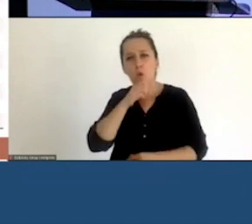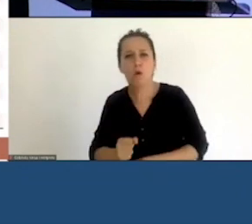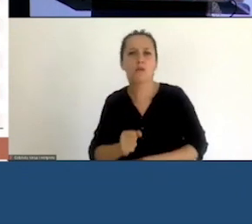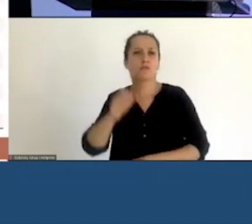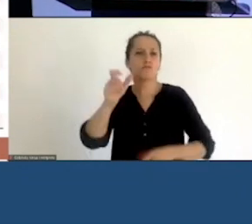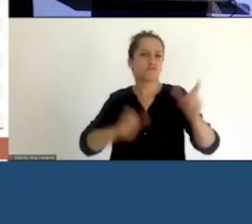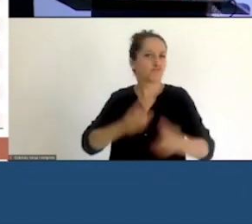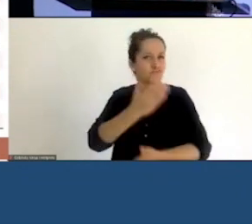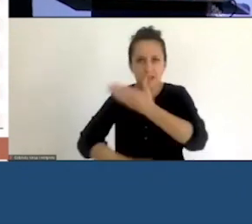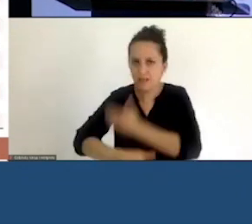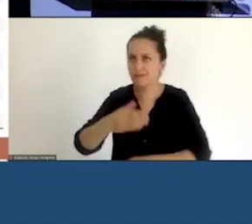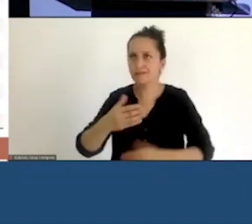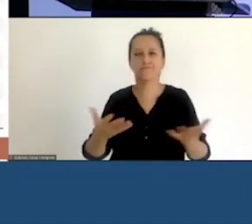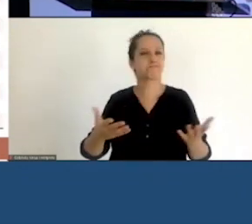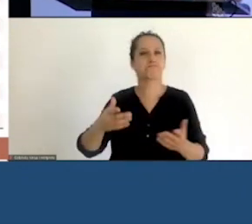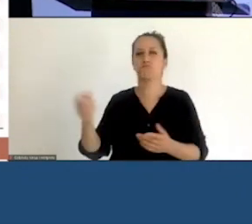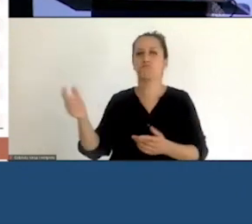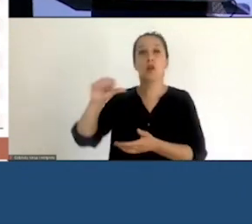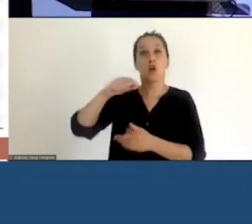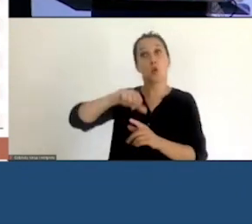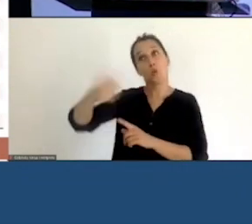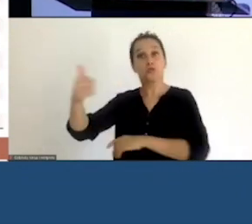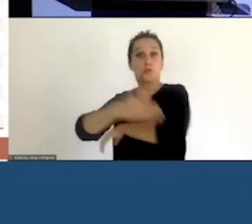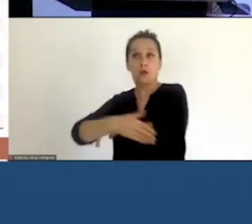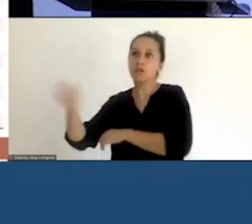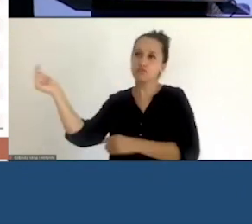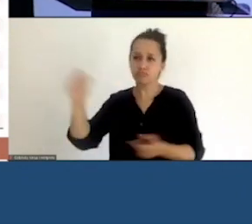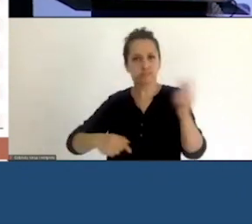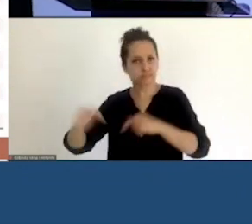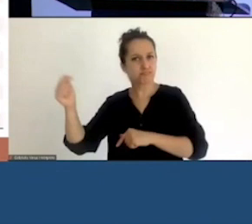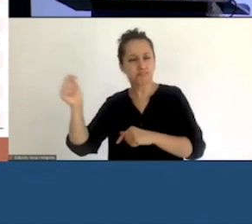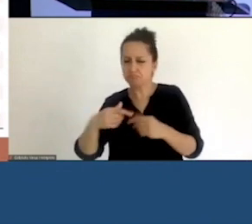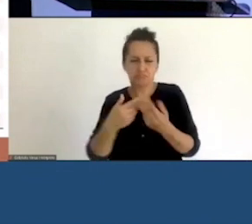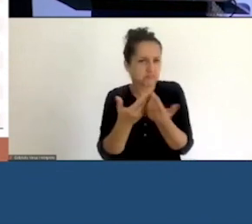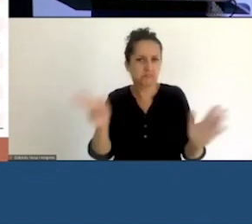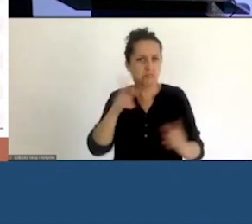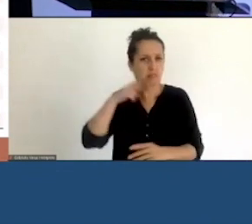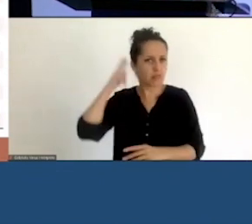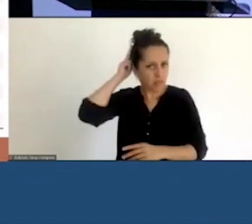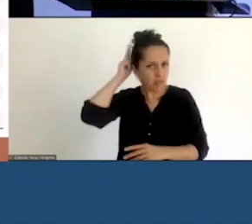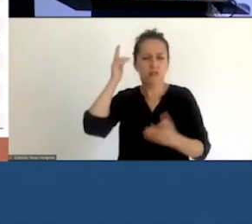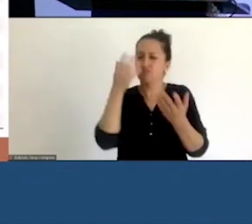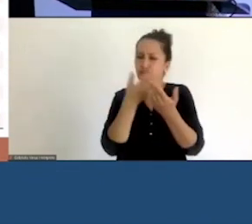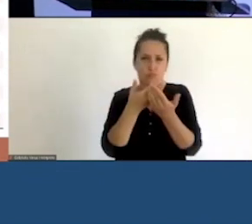women, the disabled, migrants, the indigenous communities. Everyone is welcome.